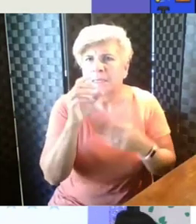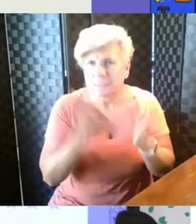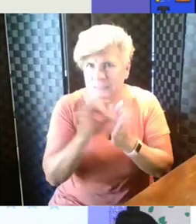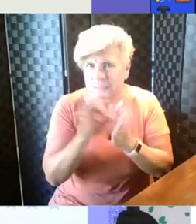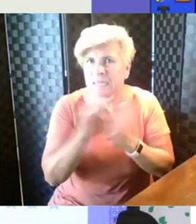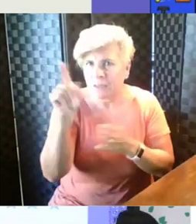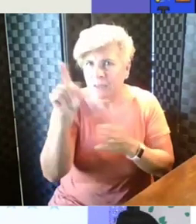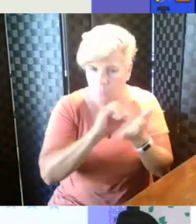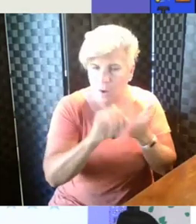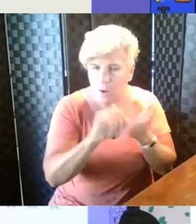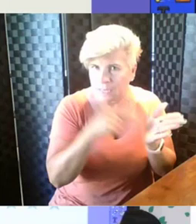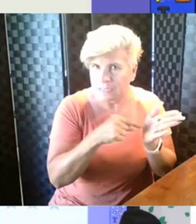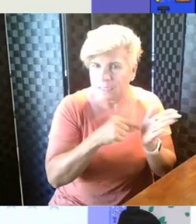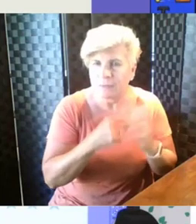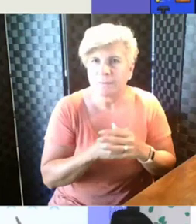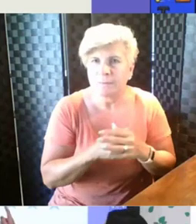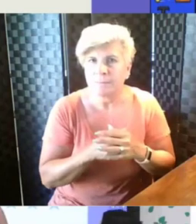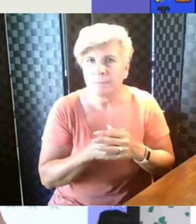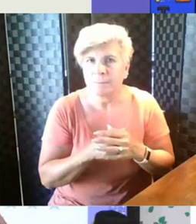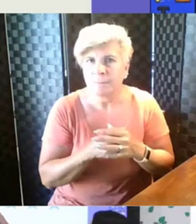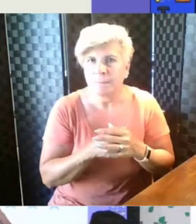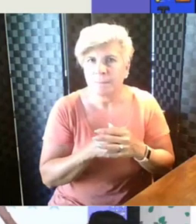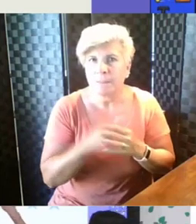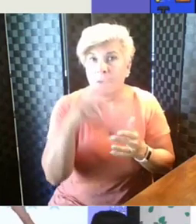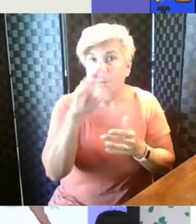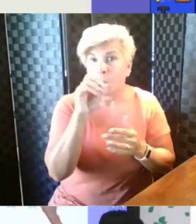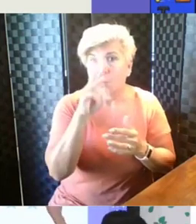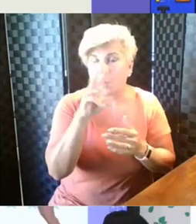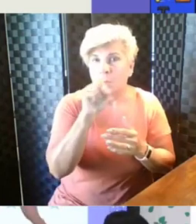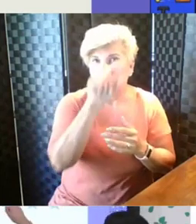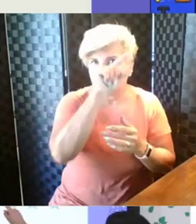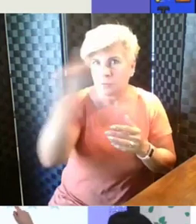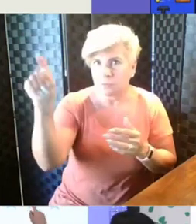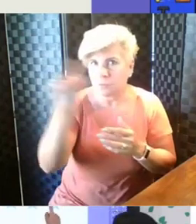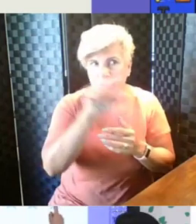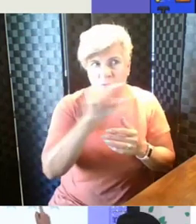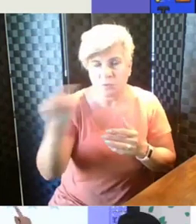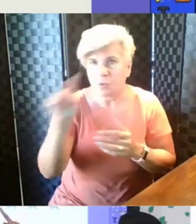And write down your answer. Rows go across, so